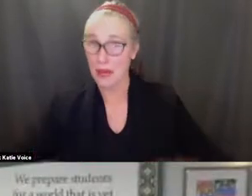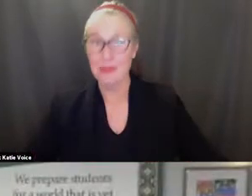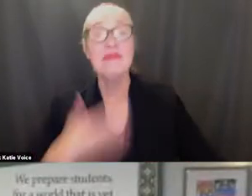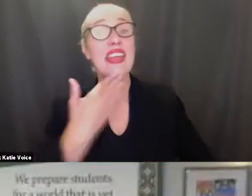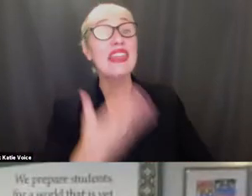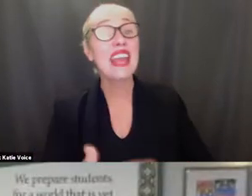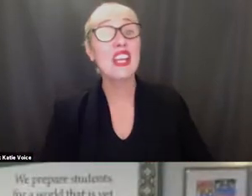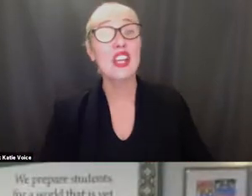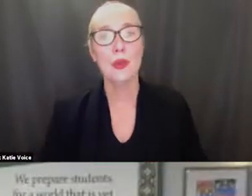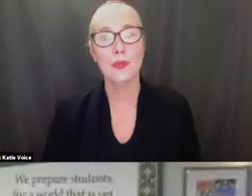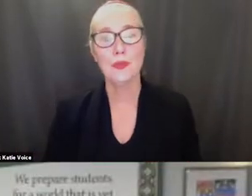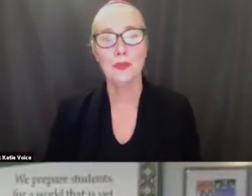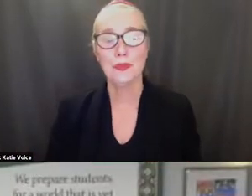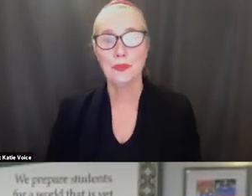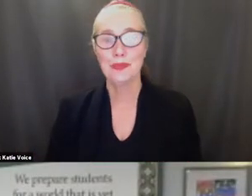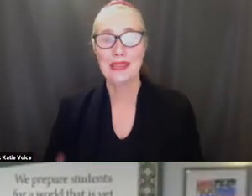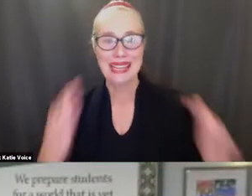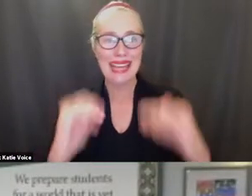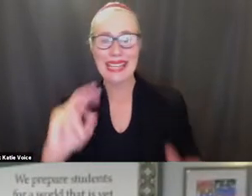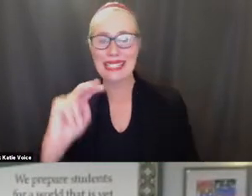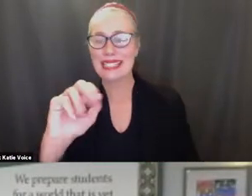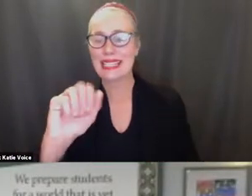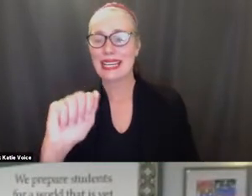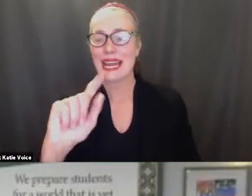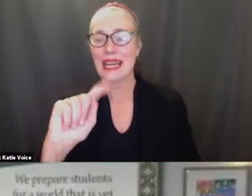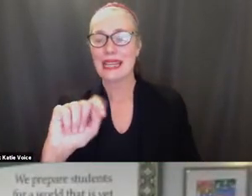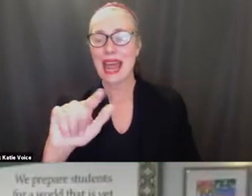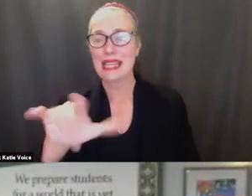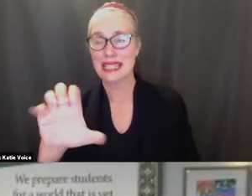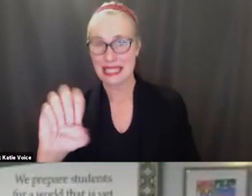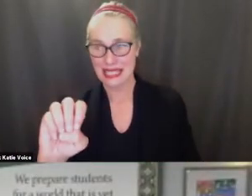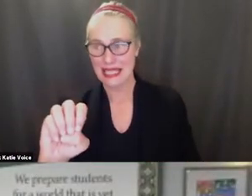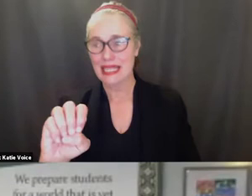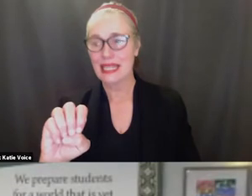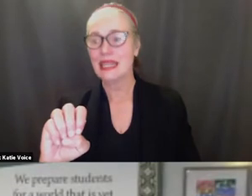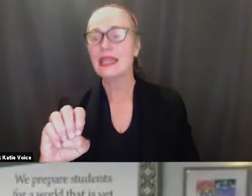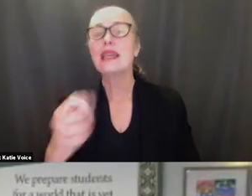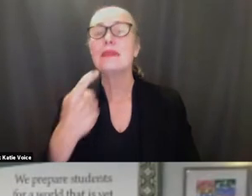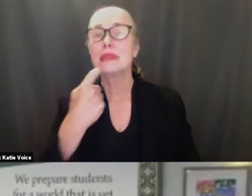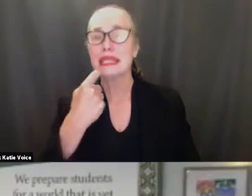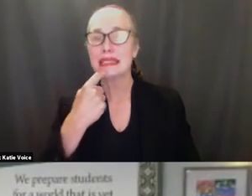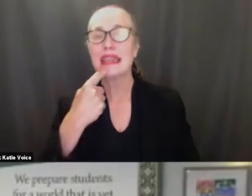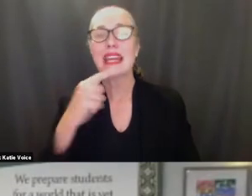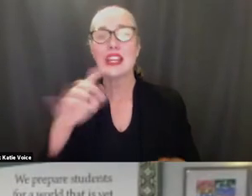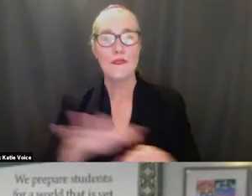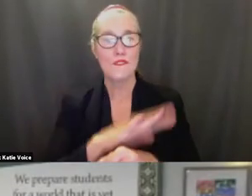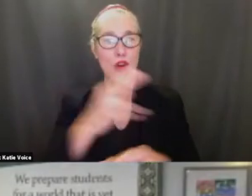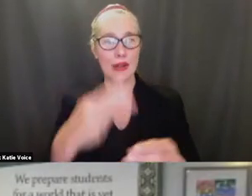thank you the next speaker is natalie natalie will you please state your full name